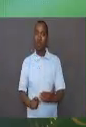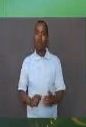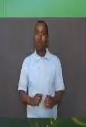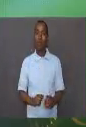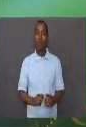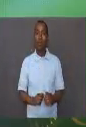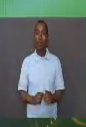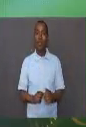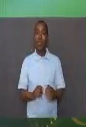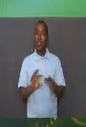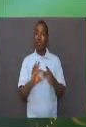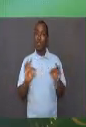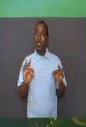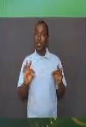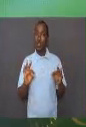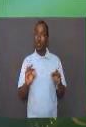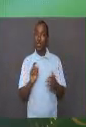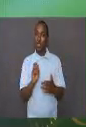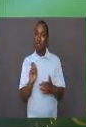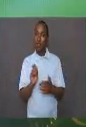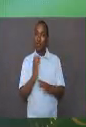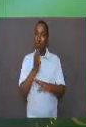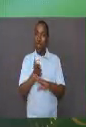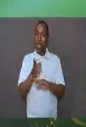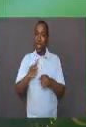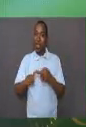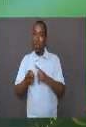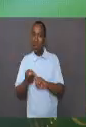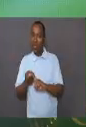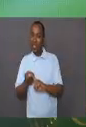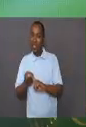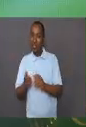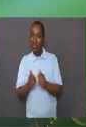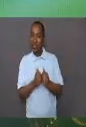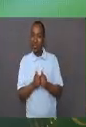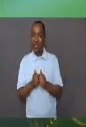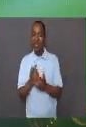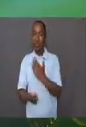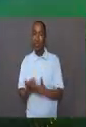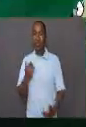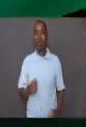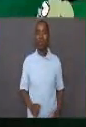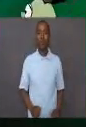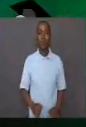your sentence, share your response with the student sitting next to you.